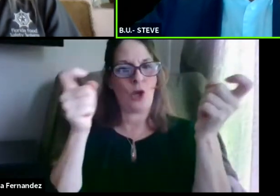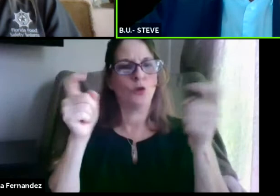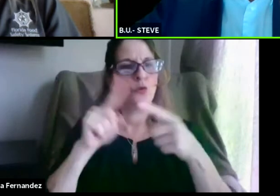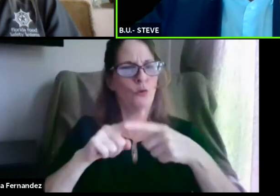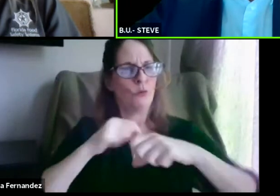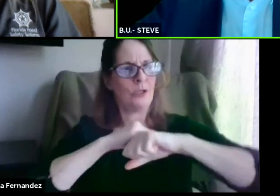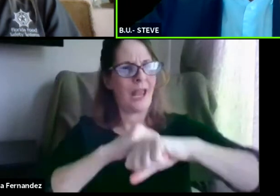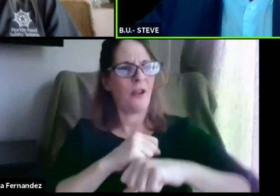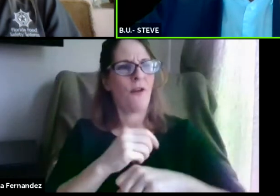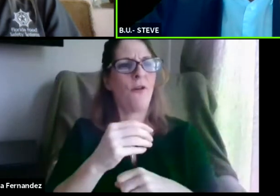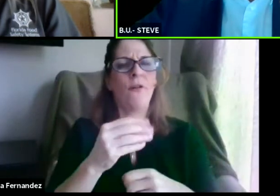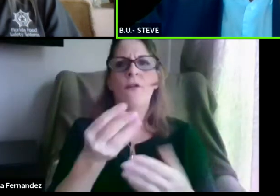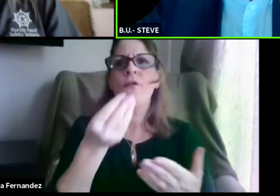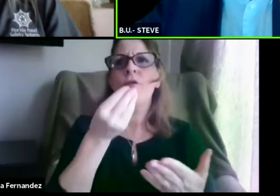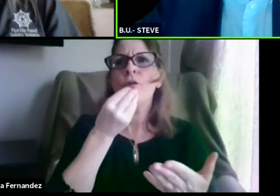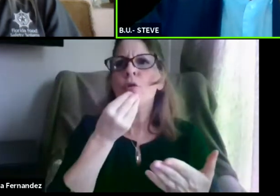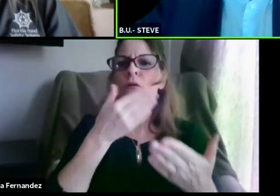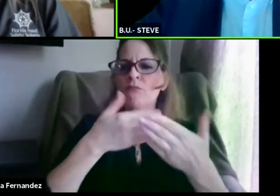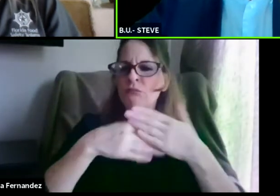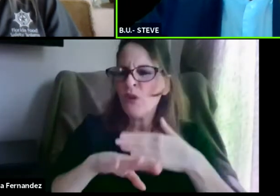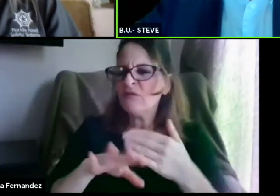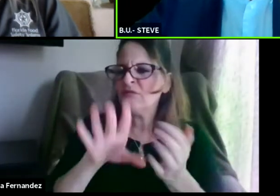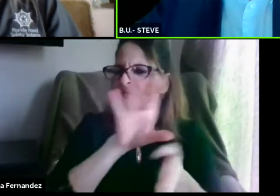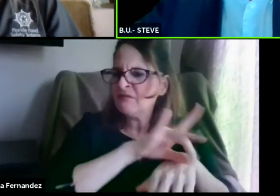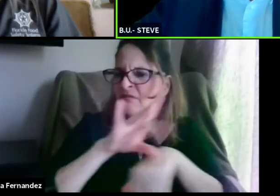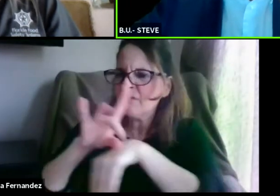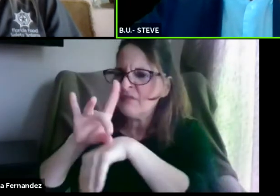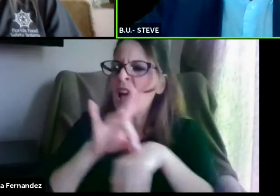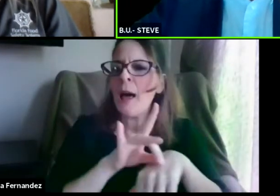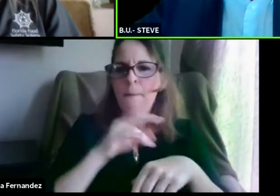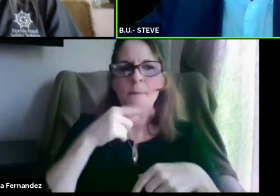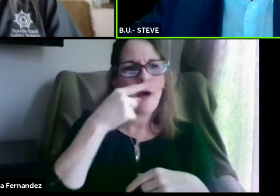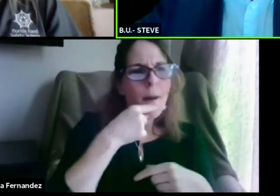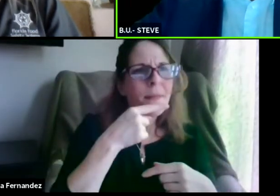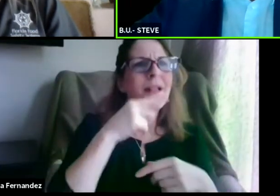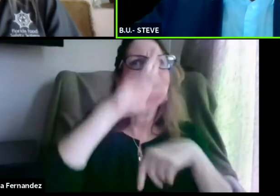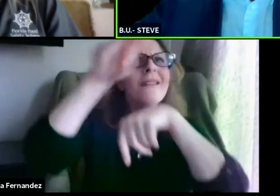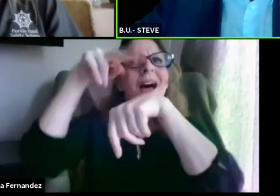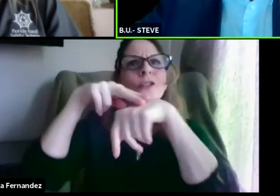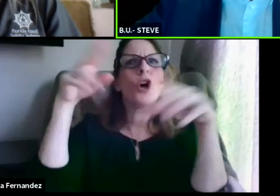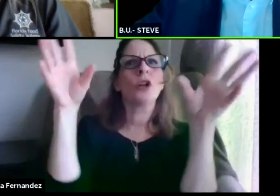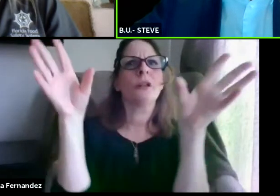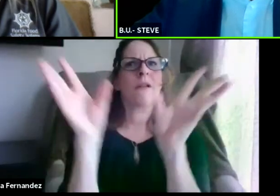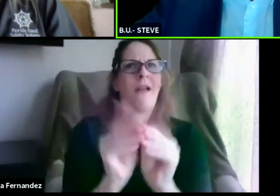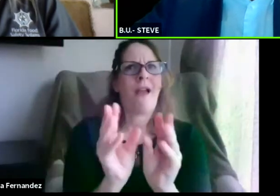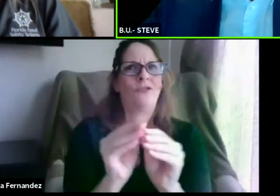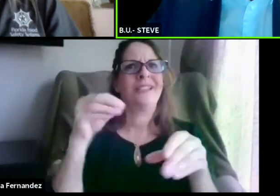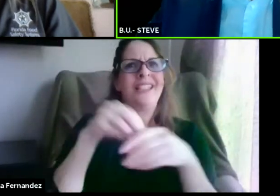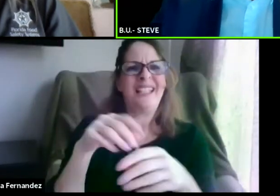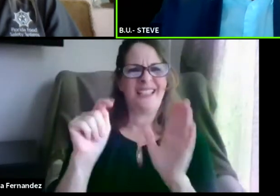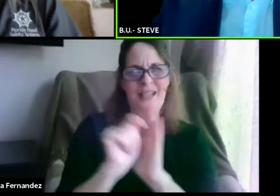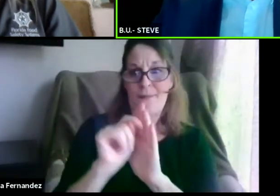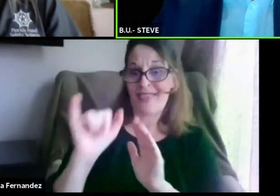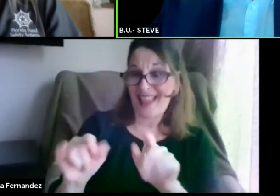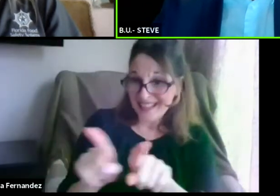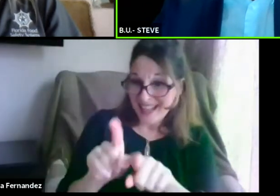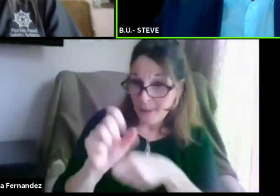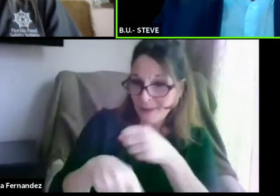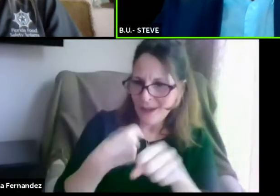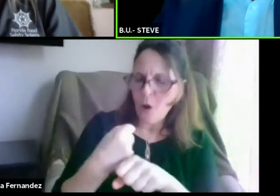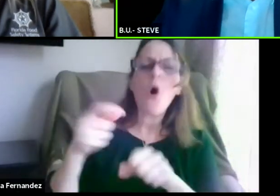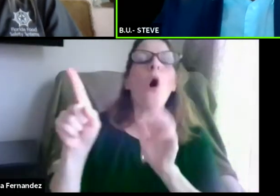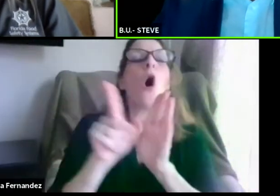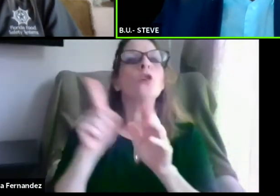against foodborne bioterrorism during the Republican National Convention held in Tampa. That same year, she was